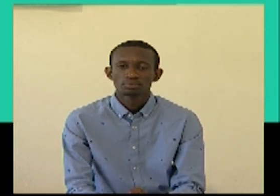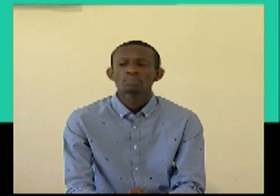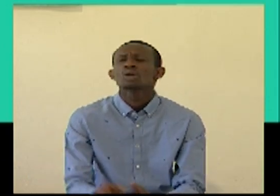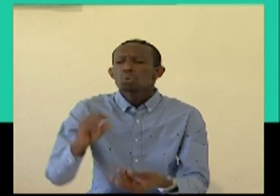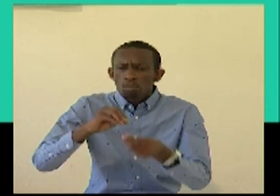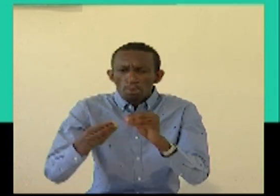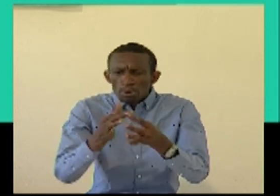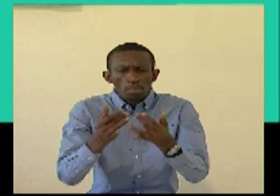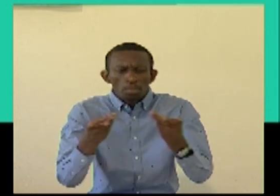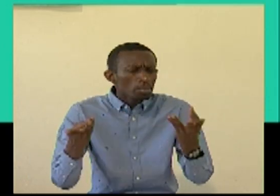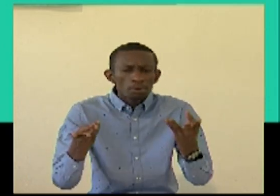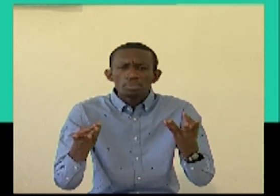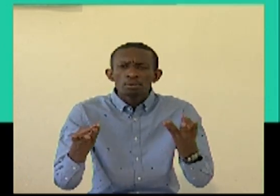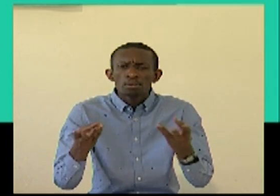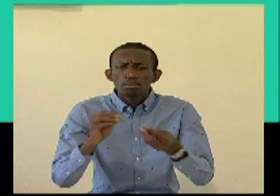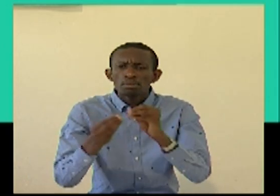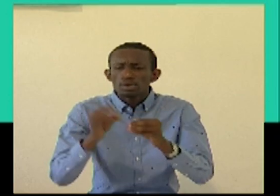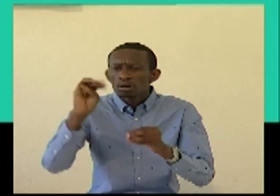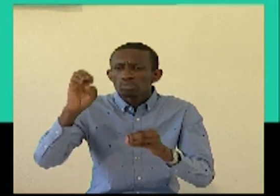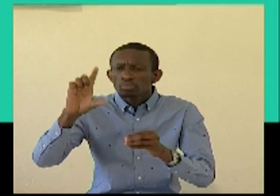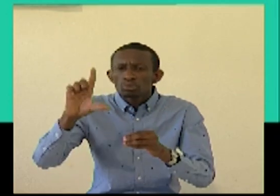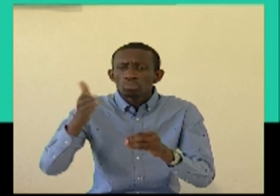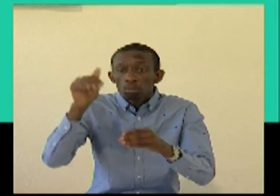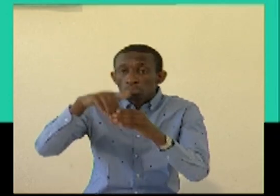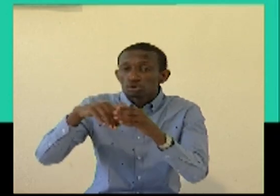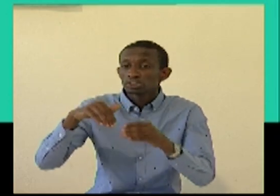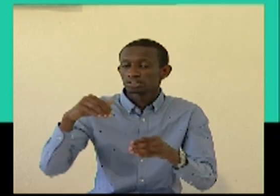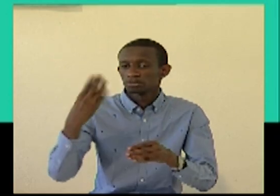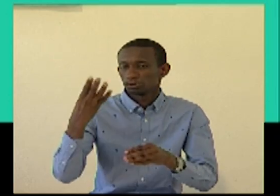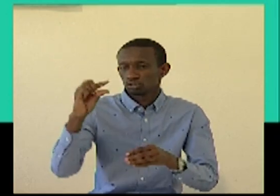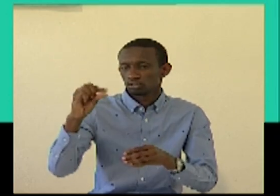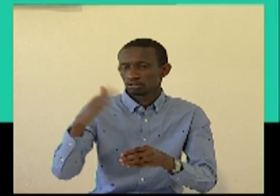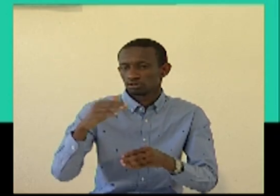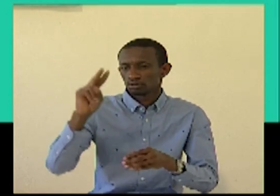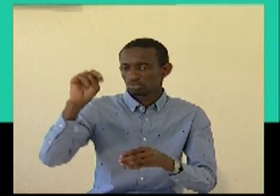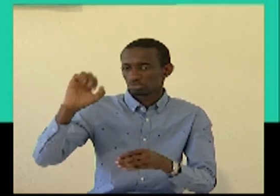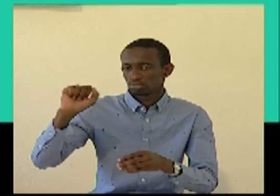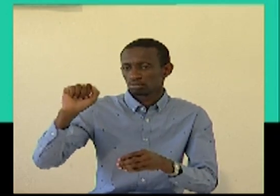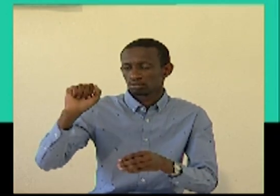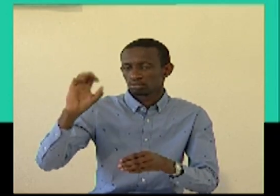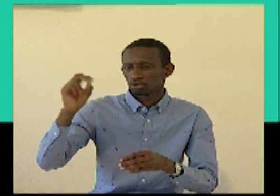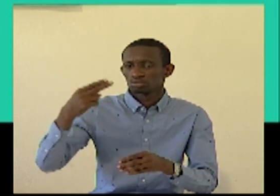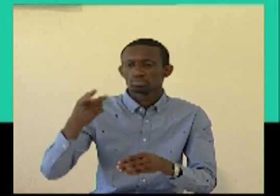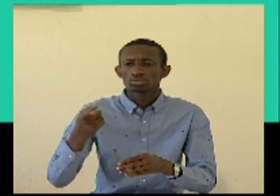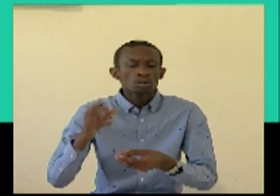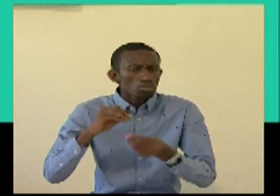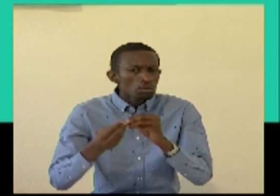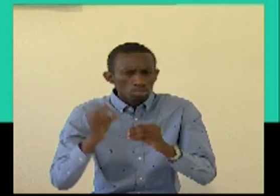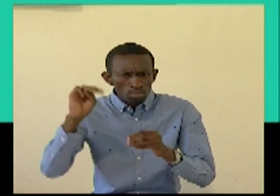Calculate the number of moles in 4 grams of sodium hydroxide. Number of moles when you